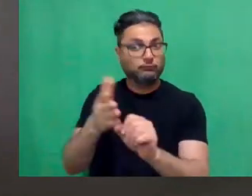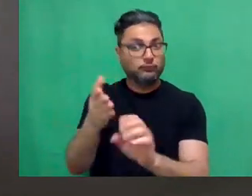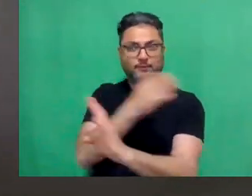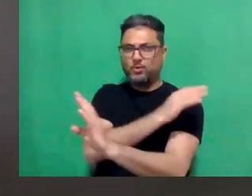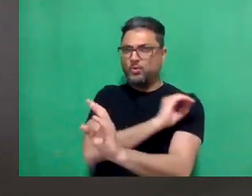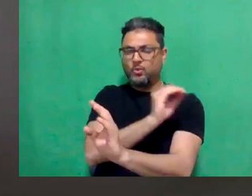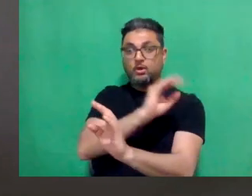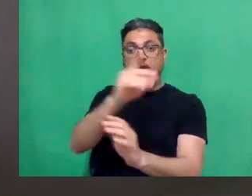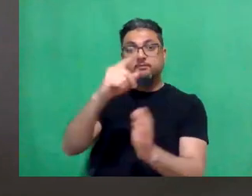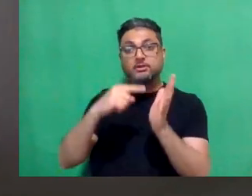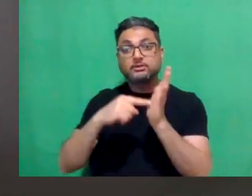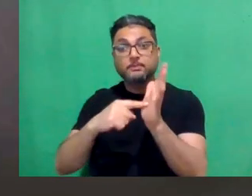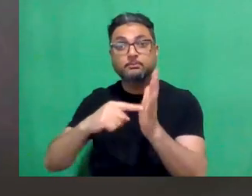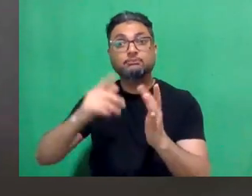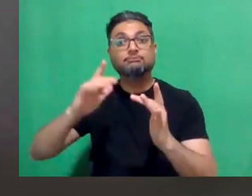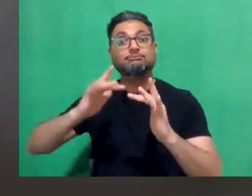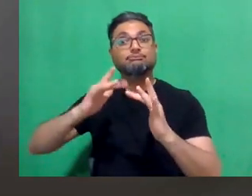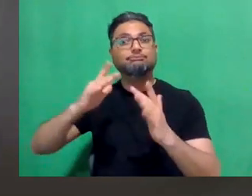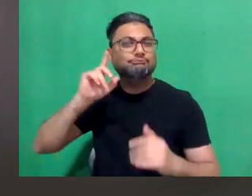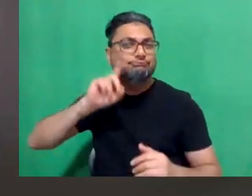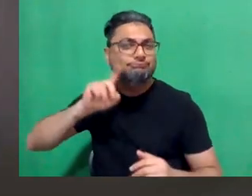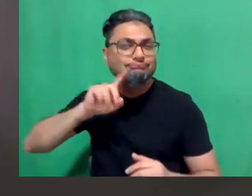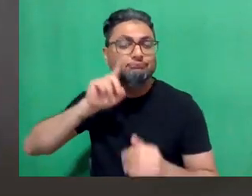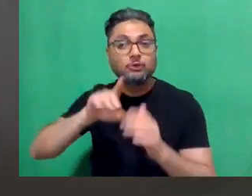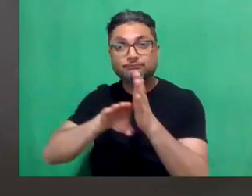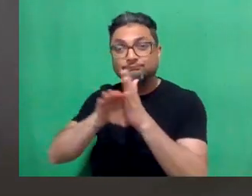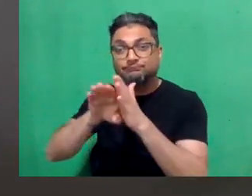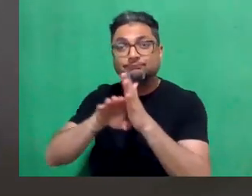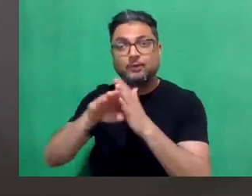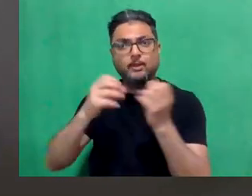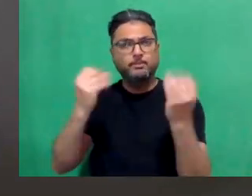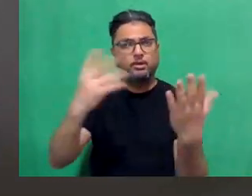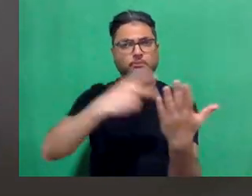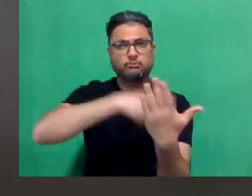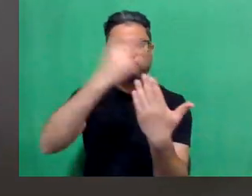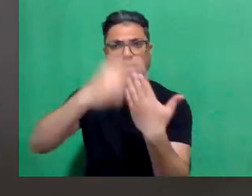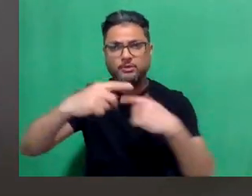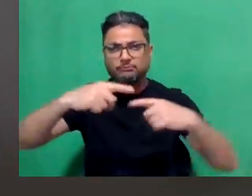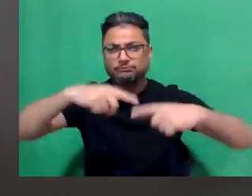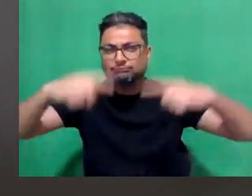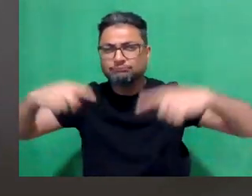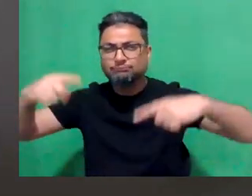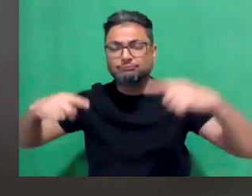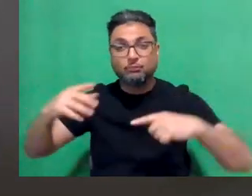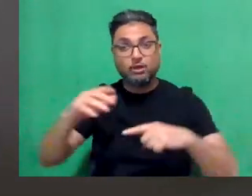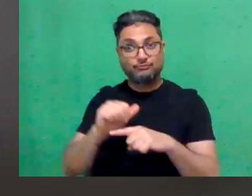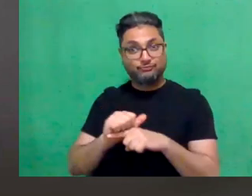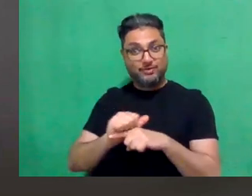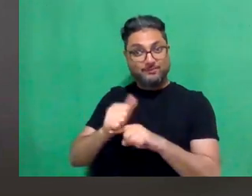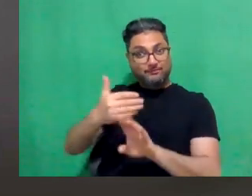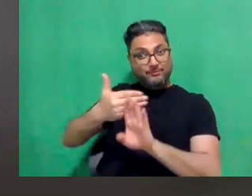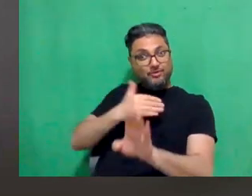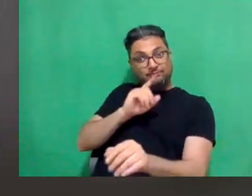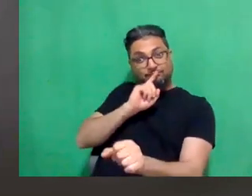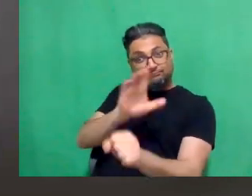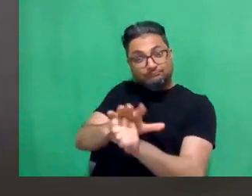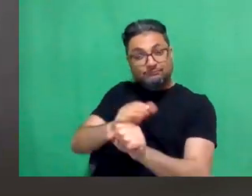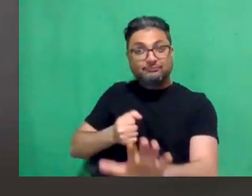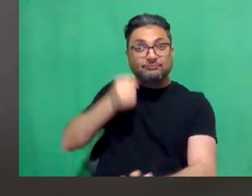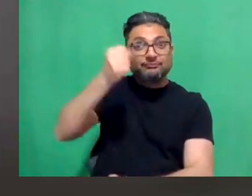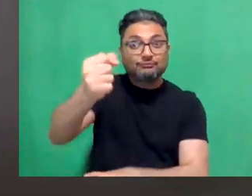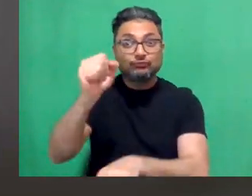use of online simulation in many programs, allowing you to practice skills in the virtual world before you had working hands on the real